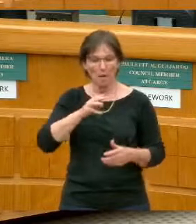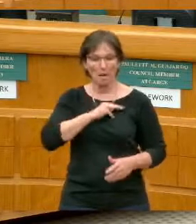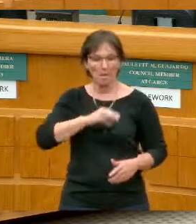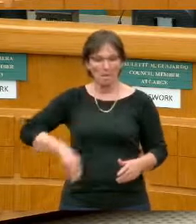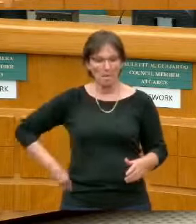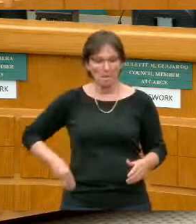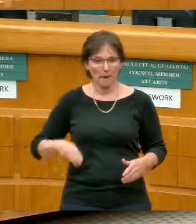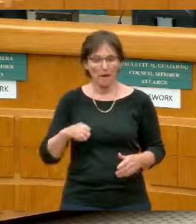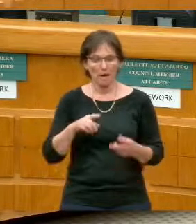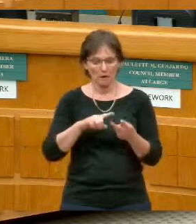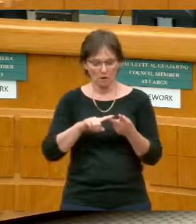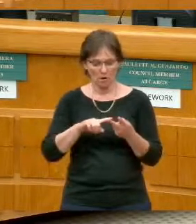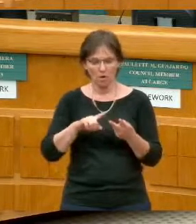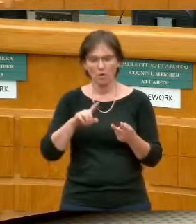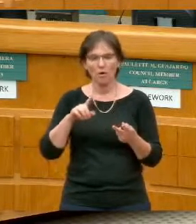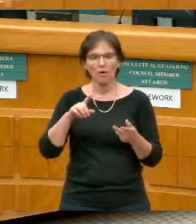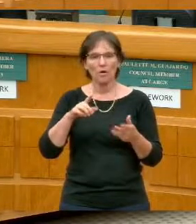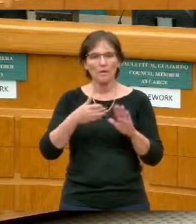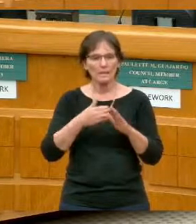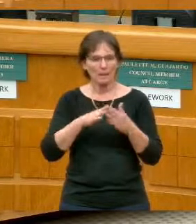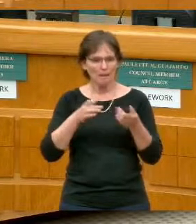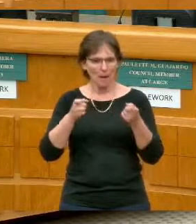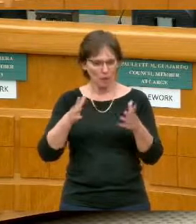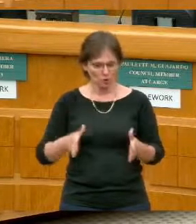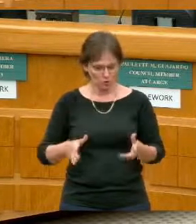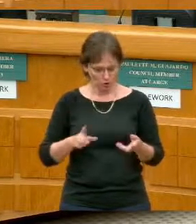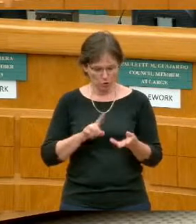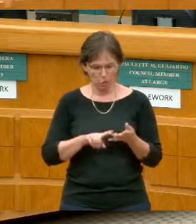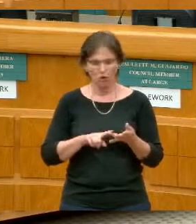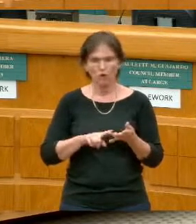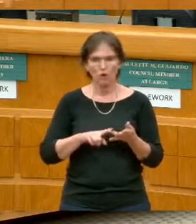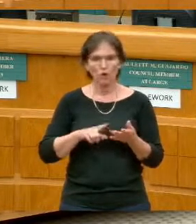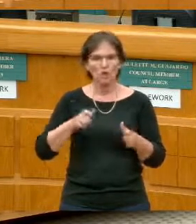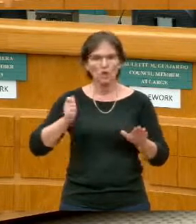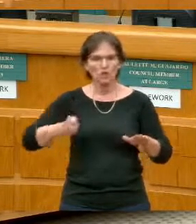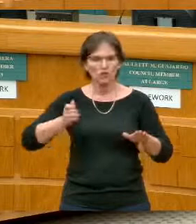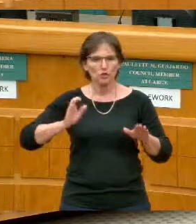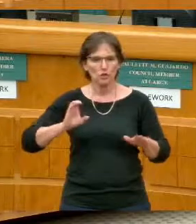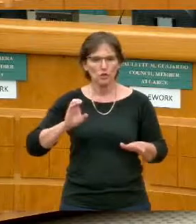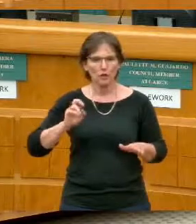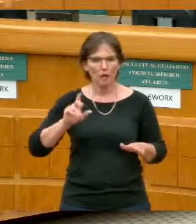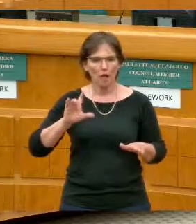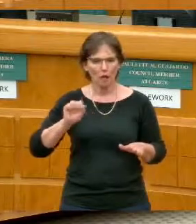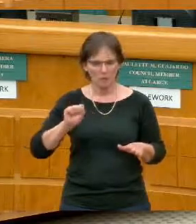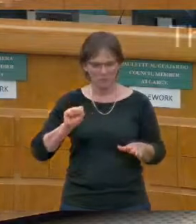well as Texas A&M professor Dr. Bird here and myself. Thank you.